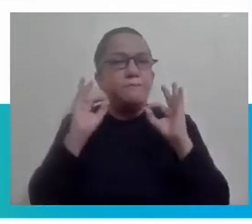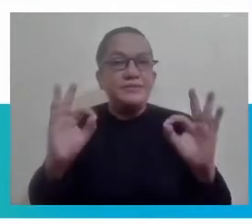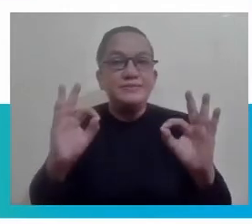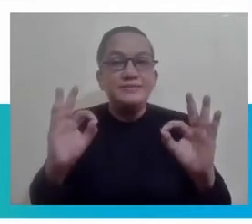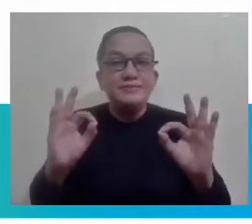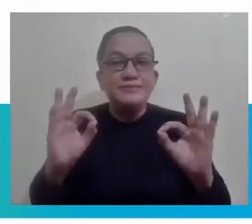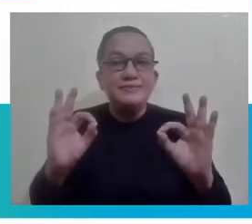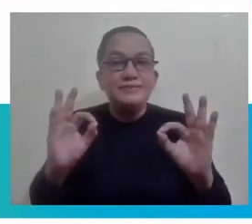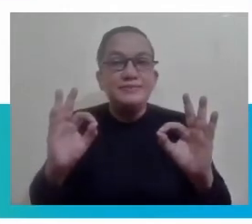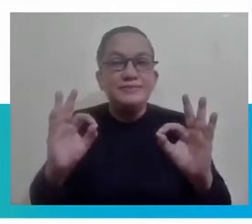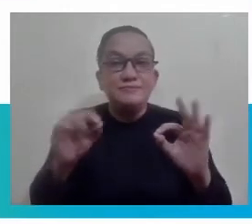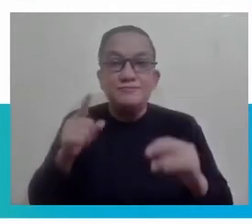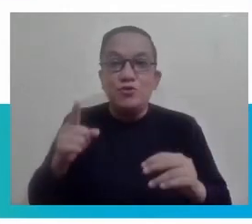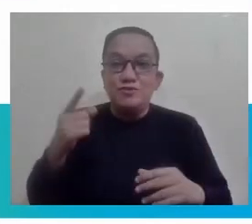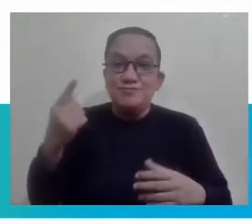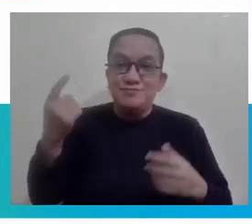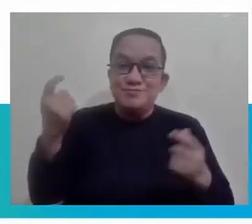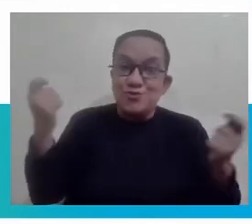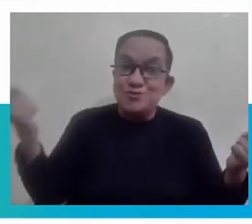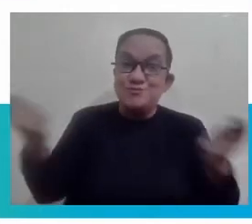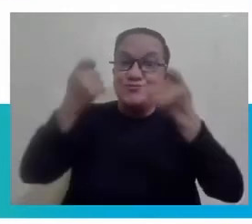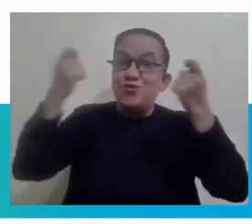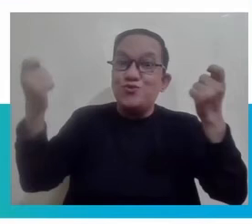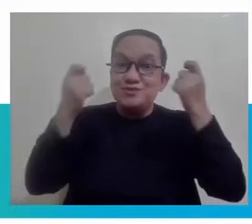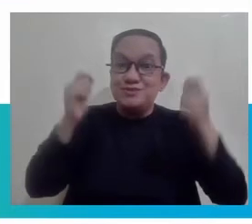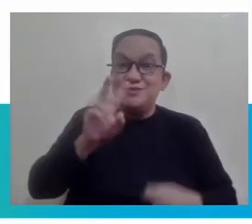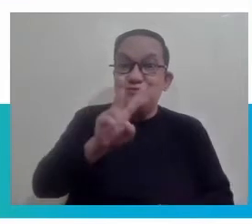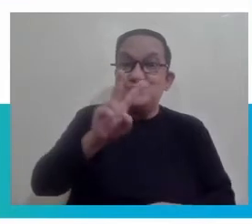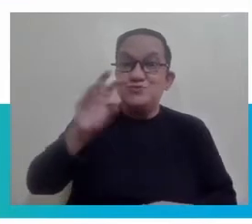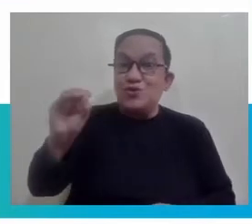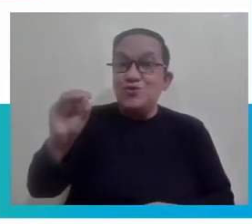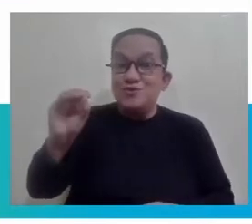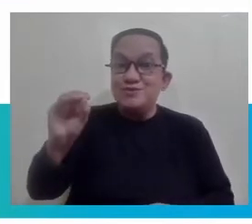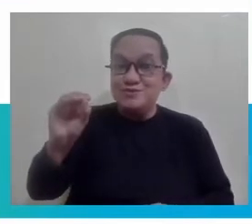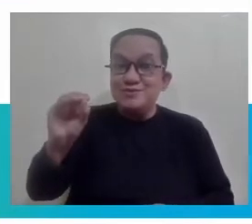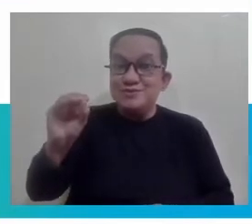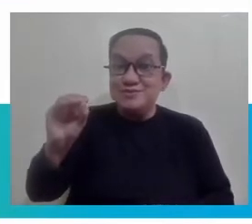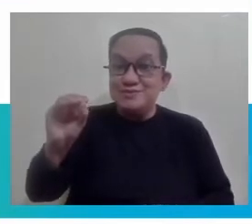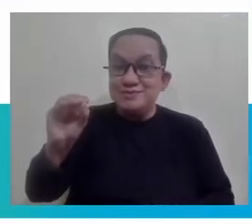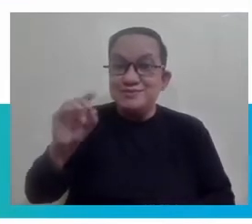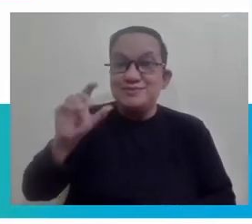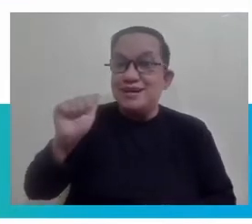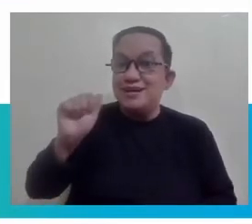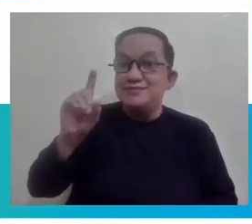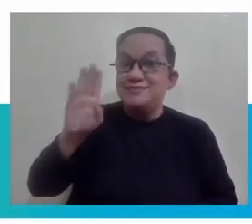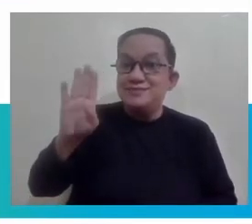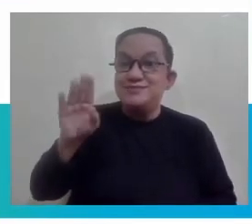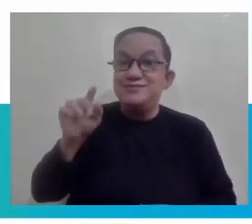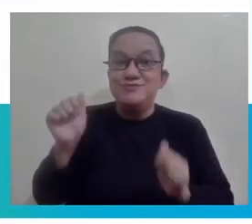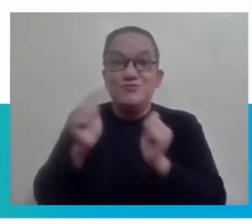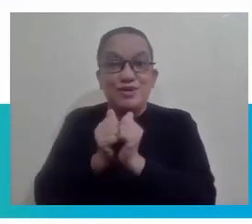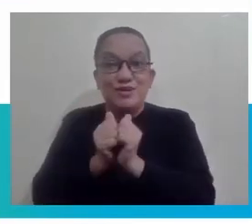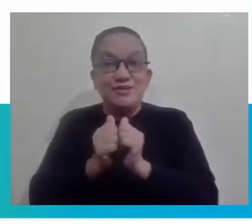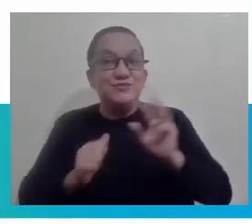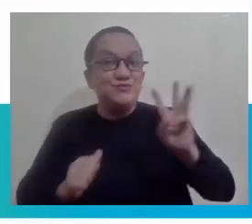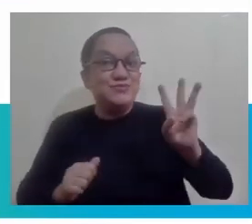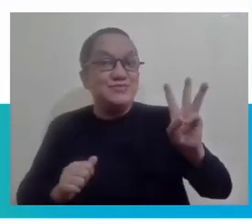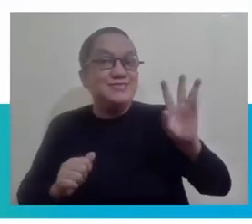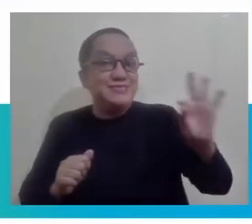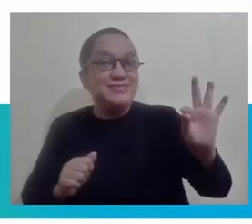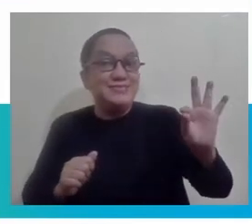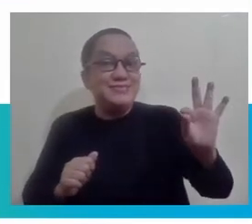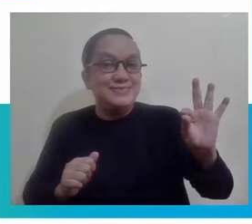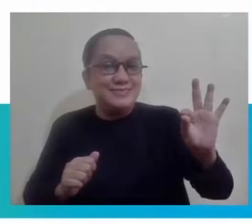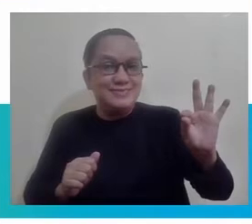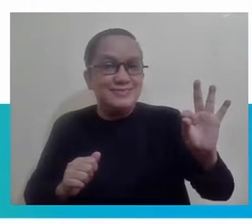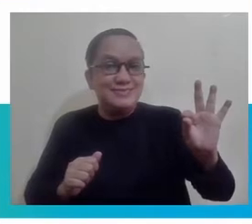ADB's partnership with the World Wildlife Fund for Nature, the WWF. In 2001,